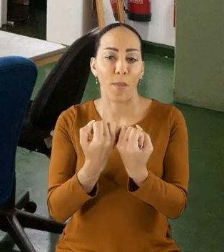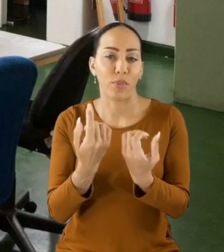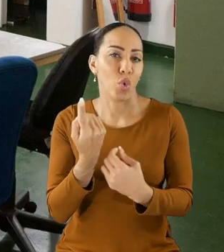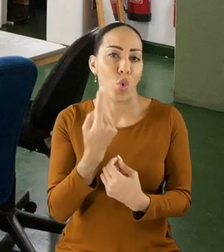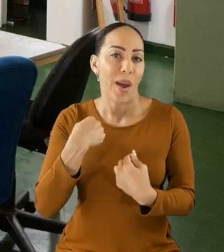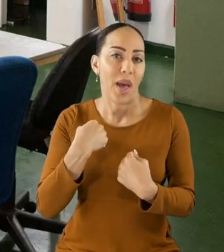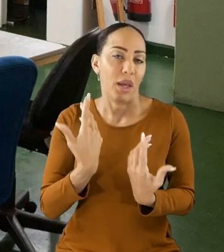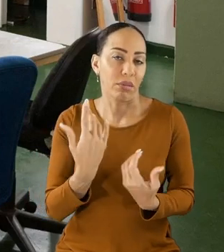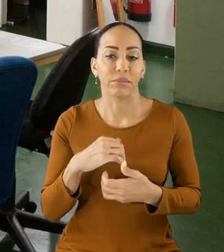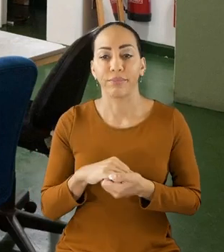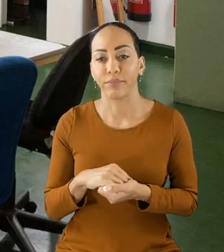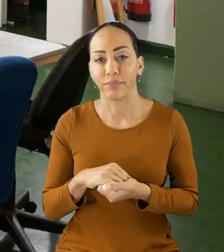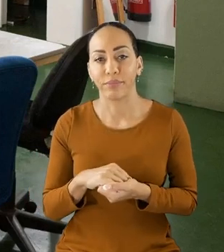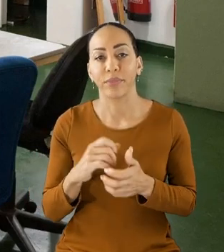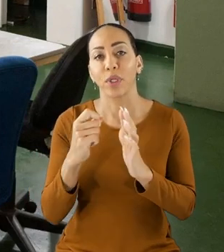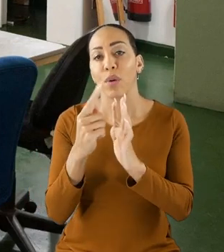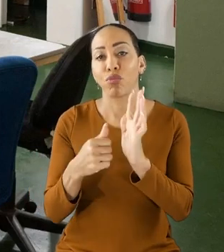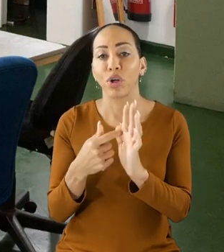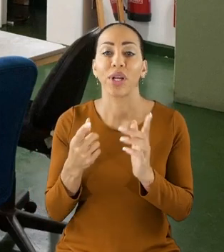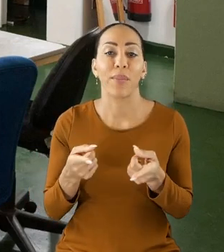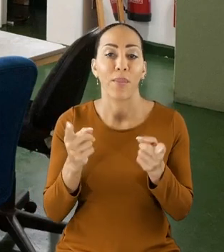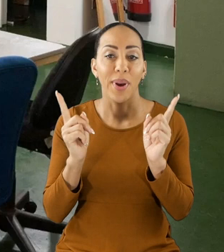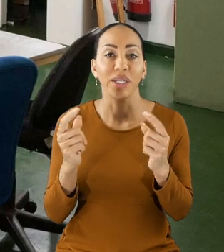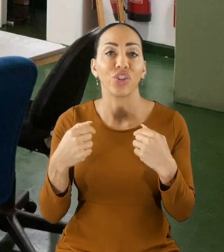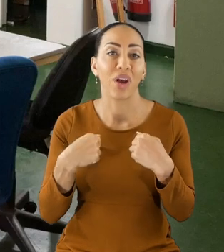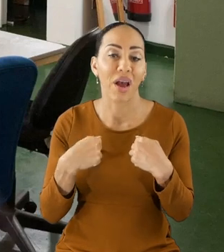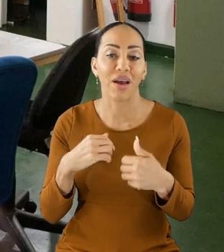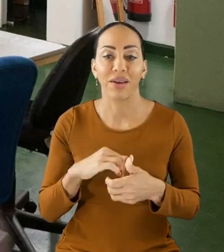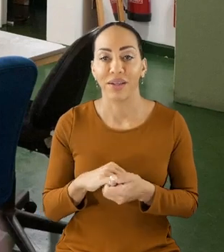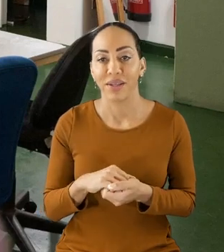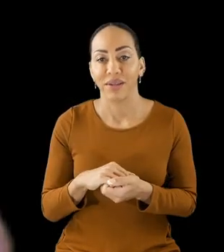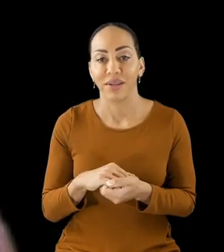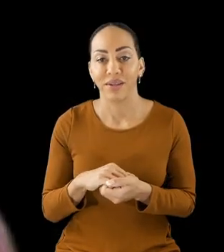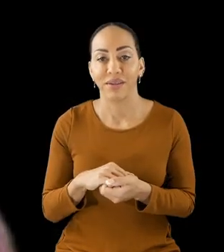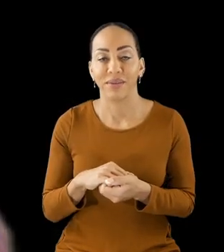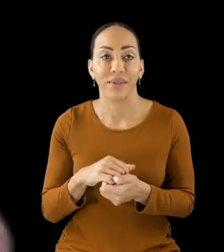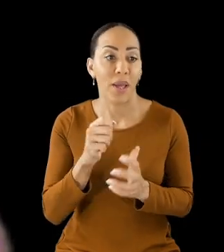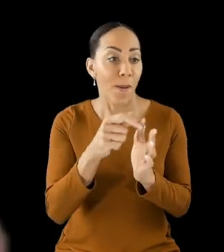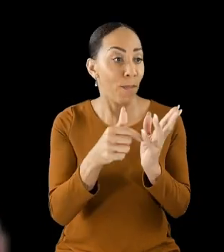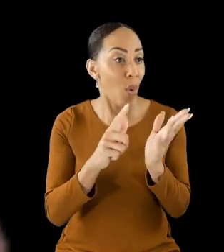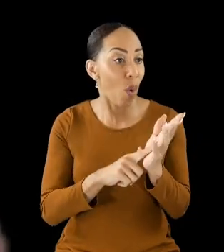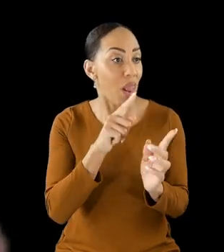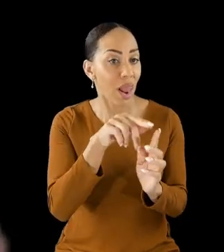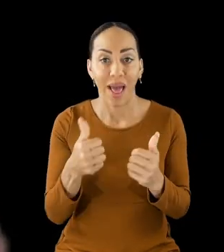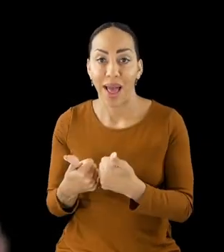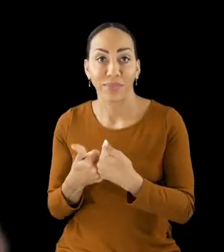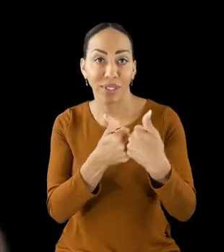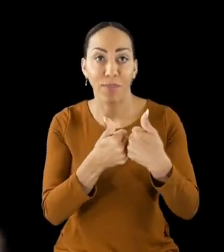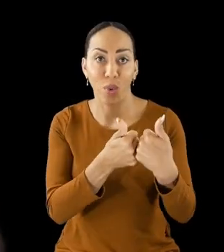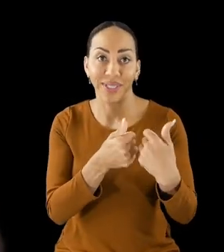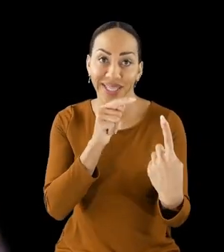everybody knows. Of course. That I'm the project manager. I'm supporting